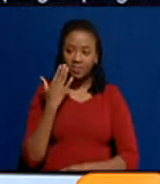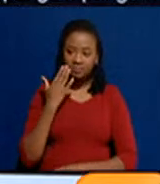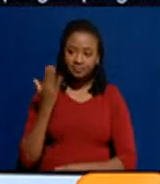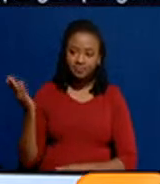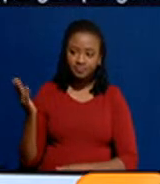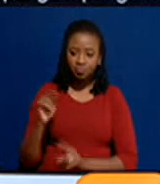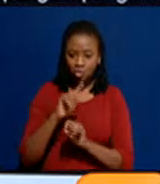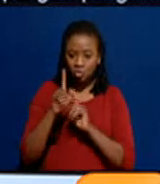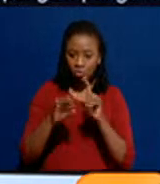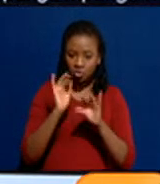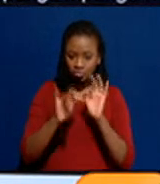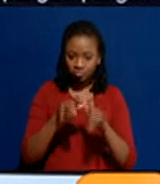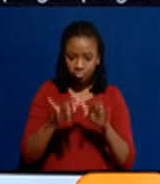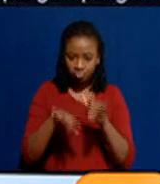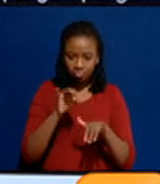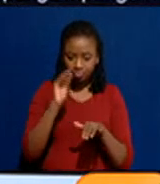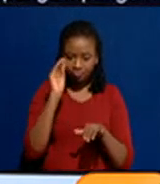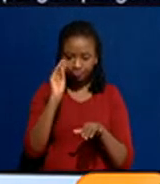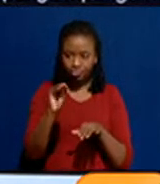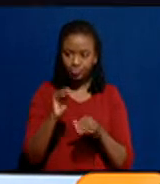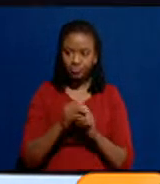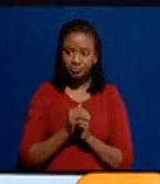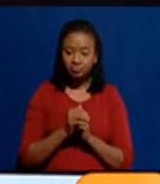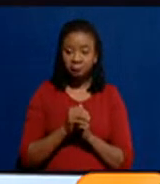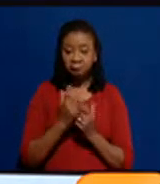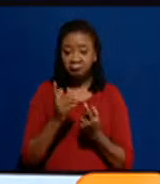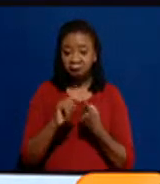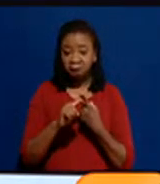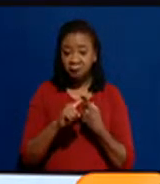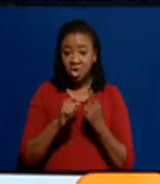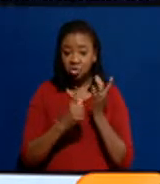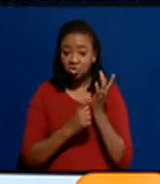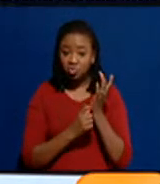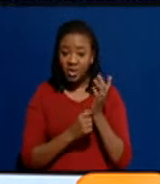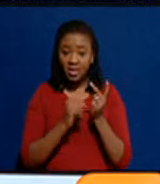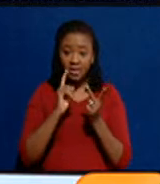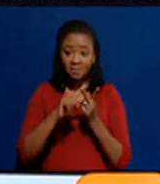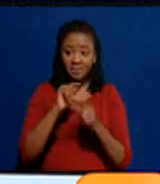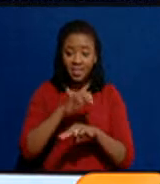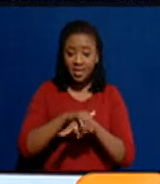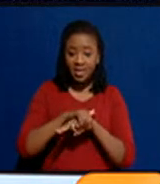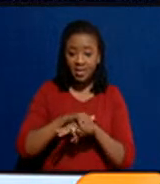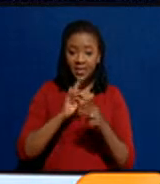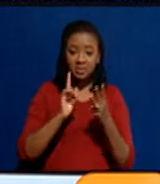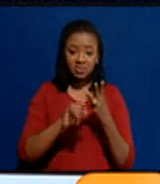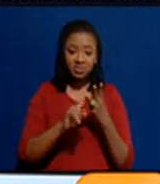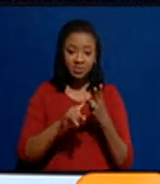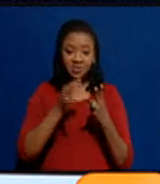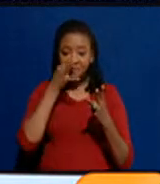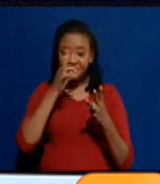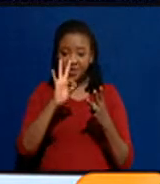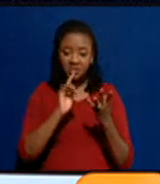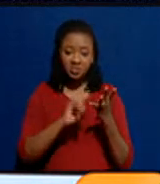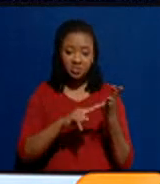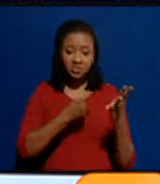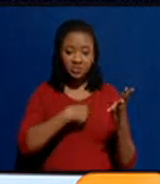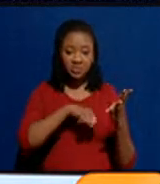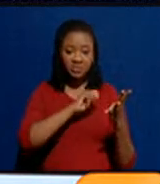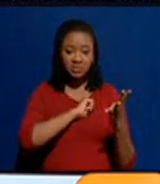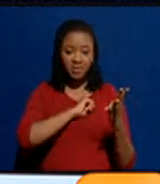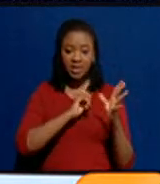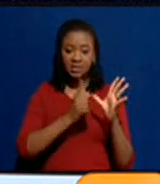questions either in Swahili, English, Spanish, French or Italian, and you have answers coming to you. Type